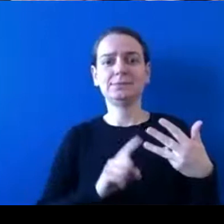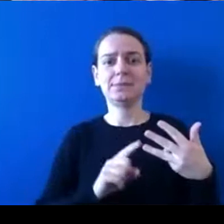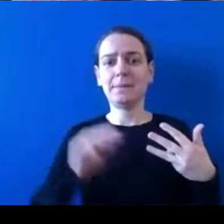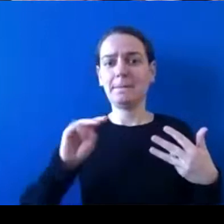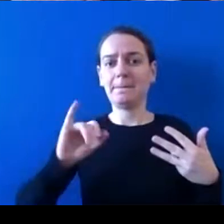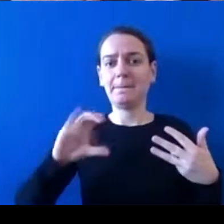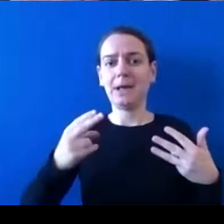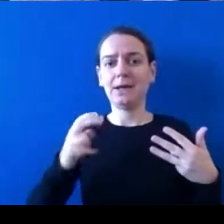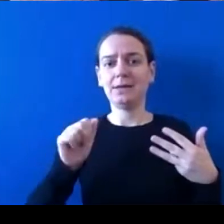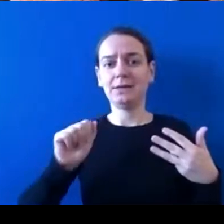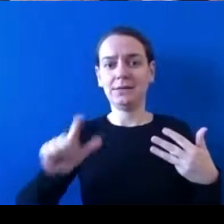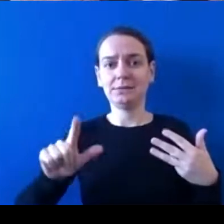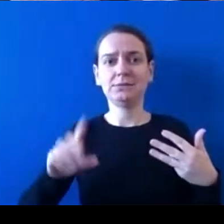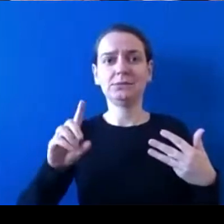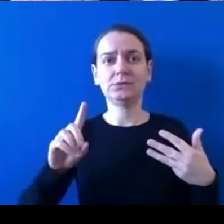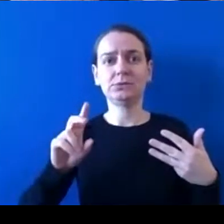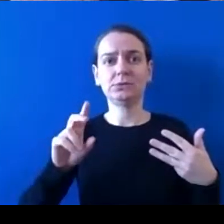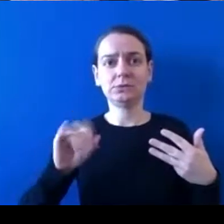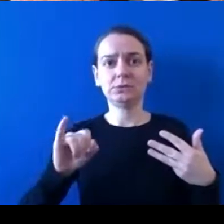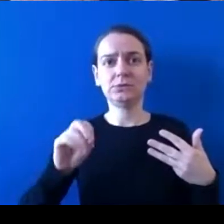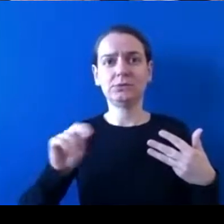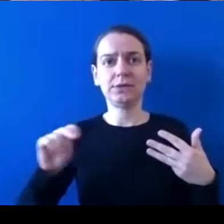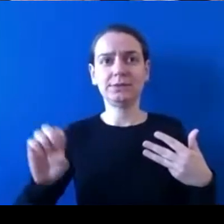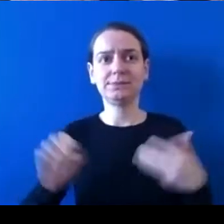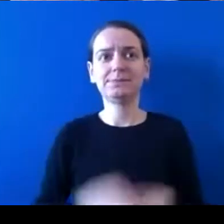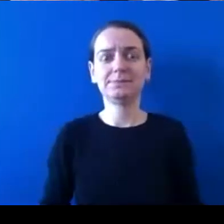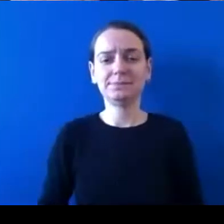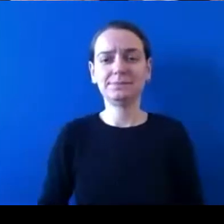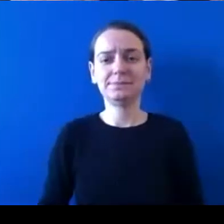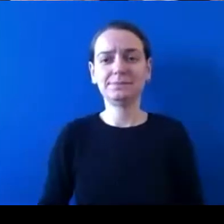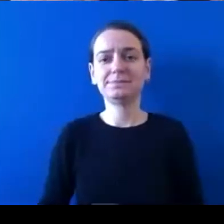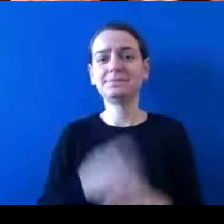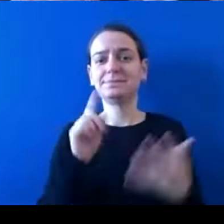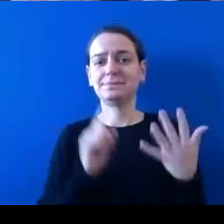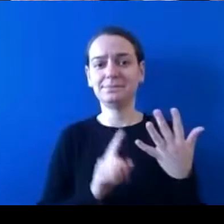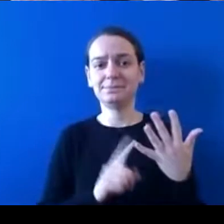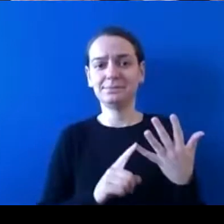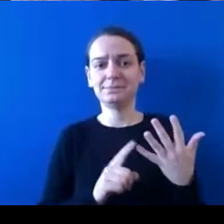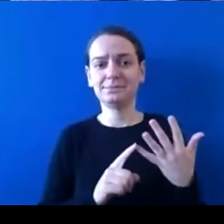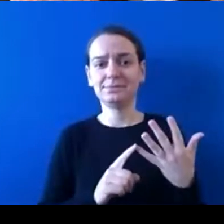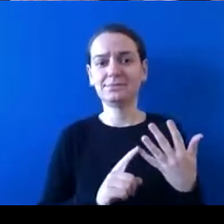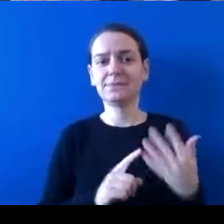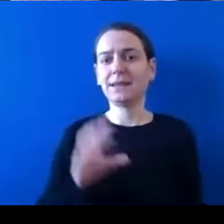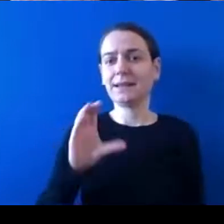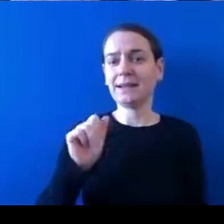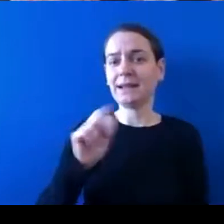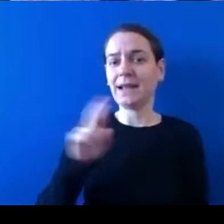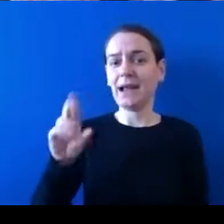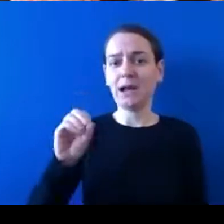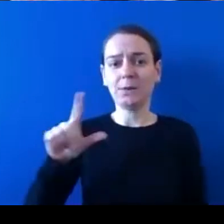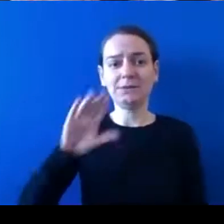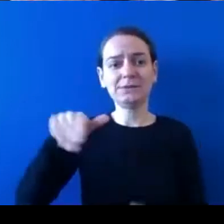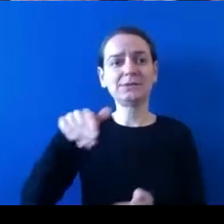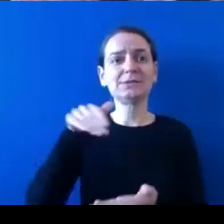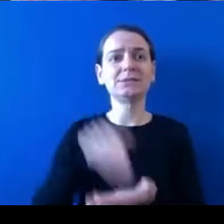the COMS that work in school settings, and members of the Association of